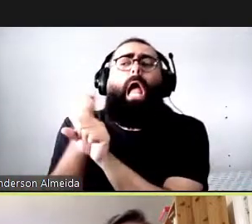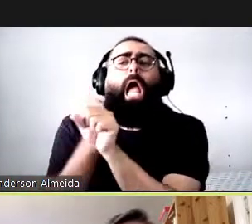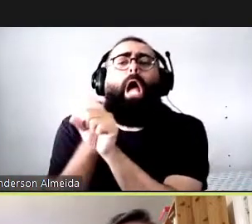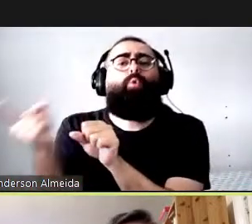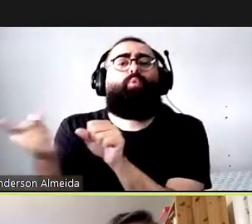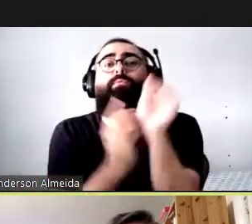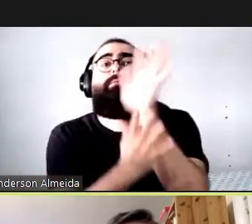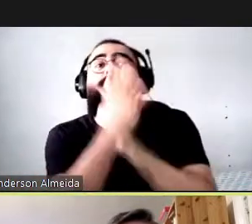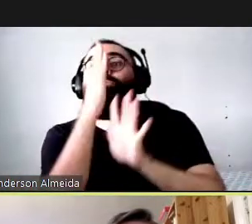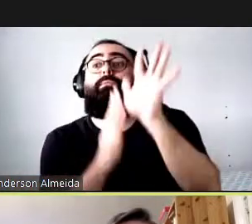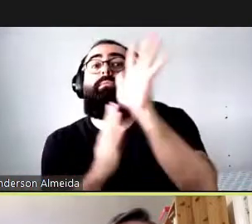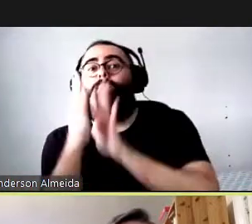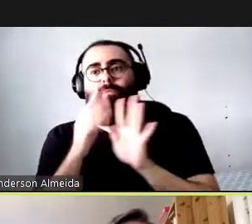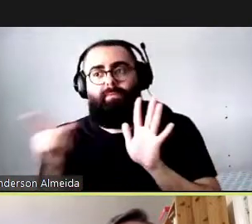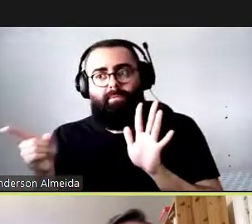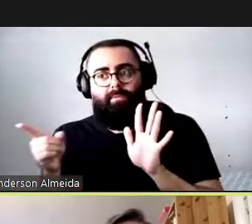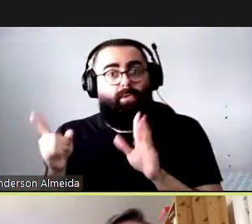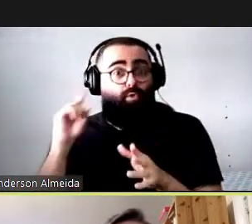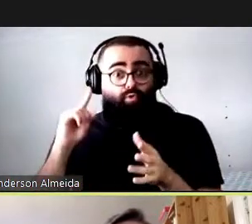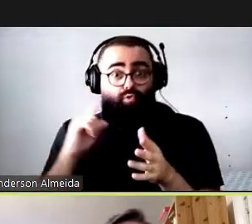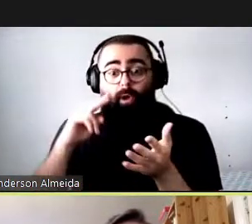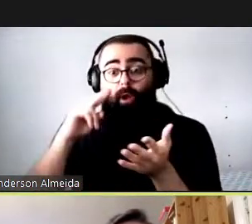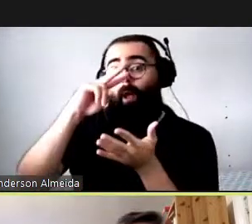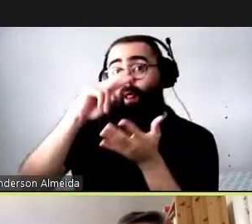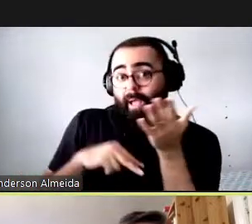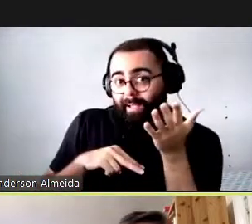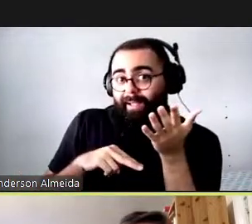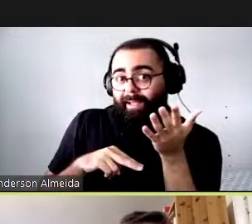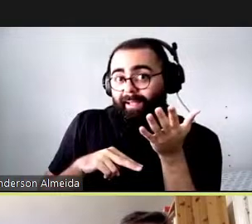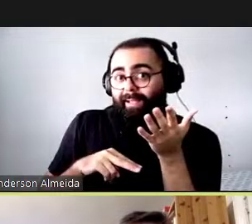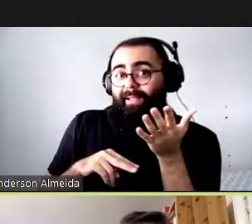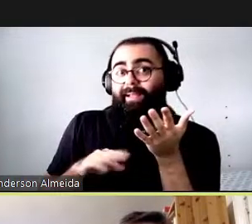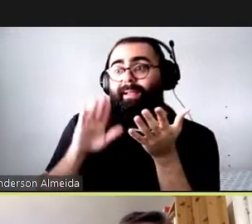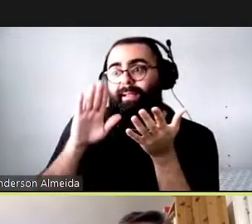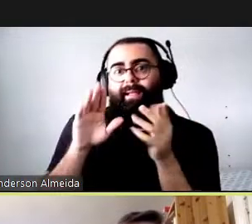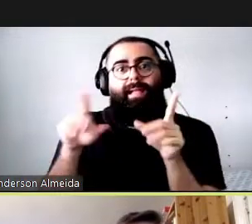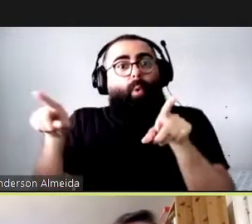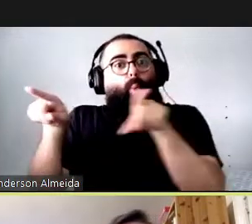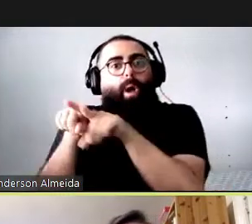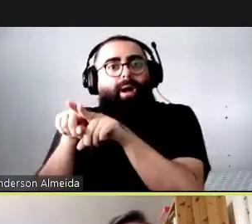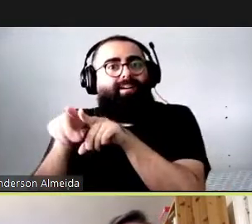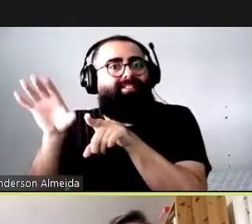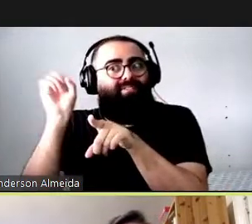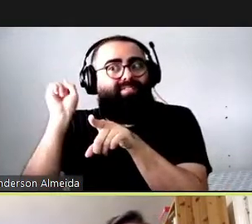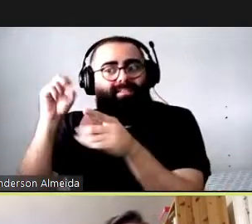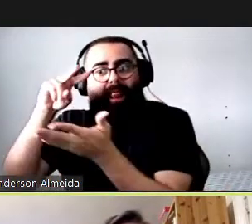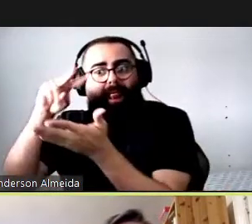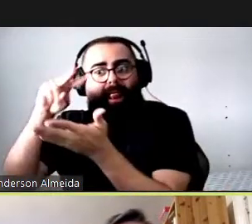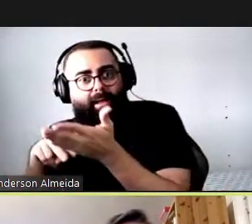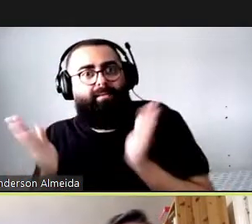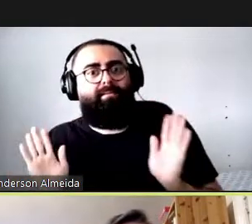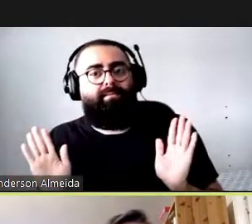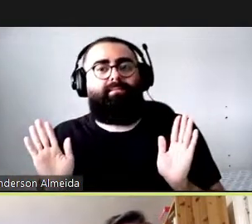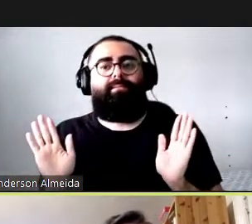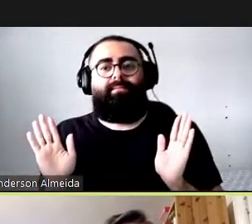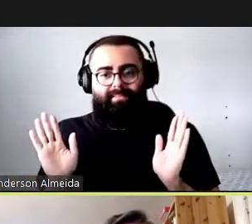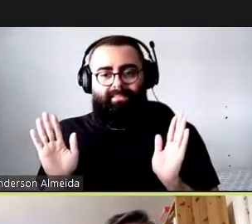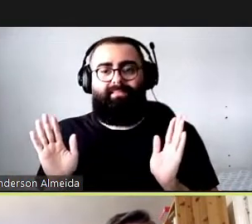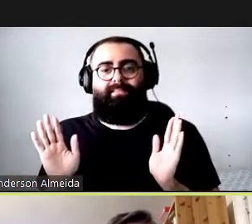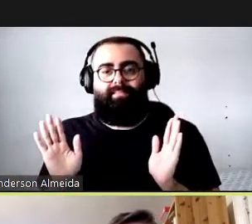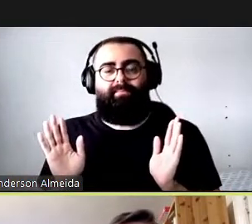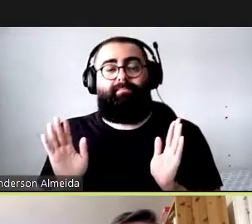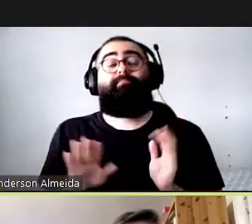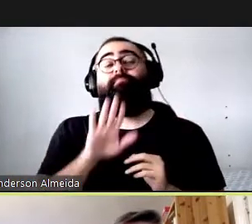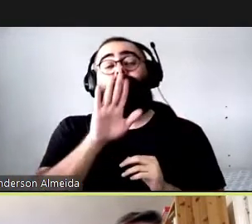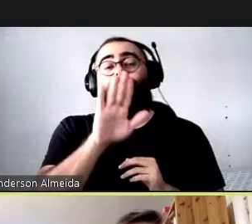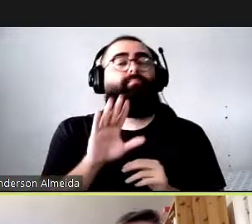that deaf readers are as skilled as hearing readers. It's just that most deaf